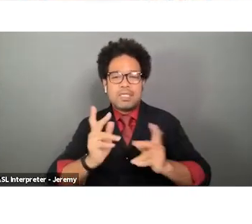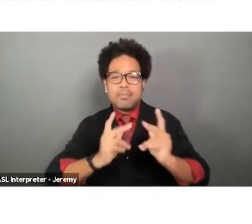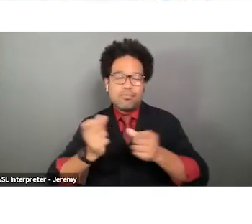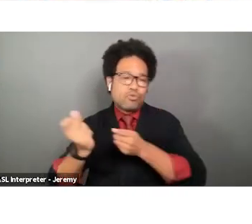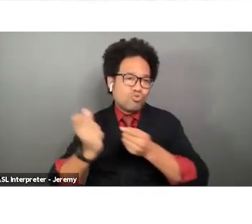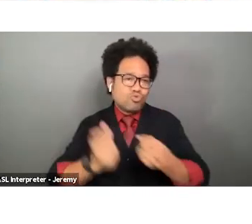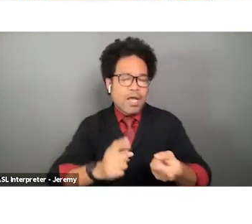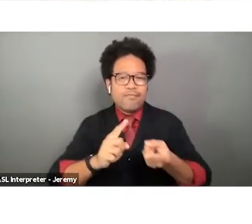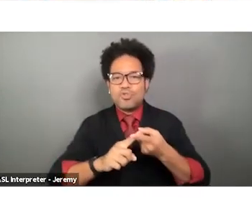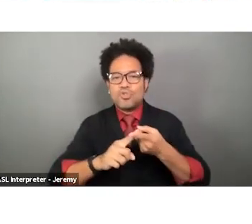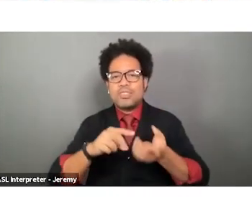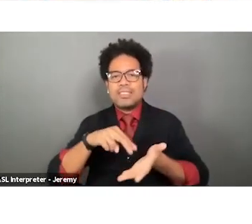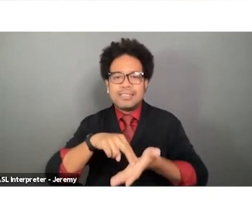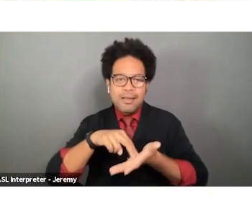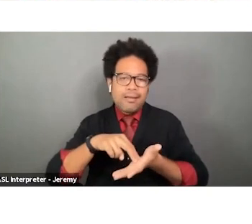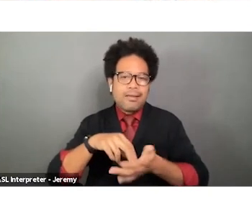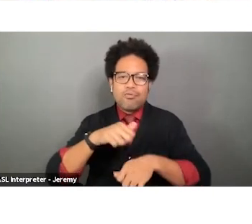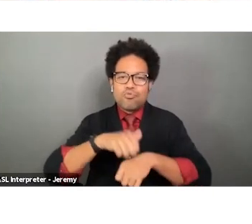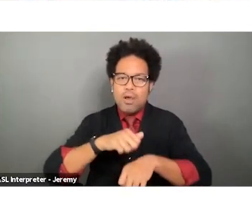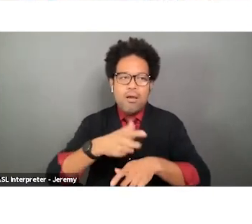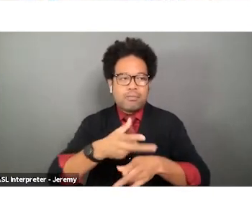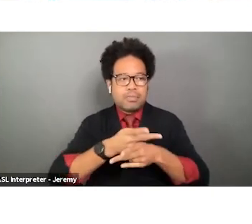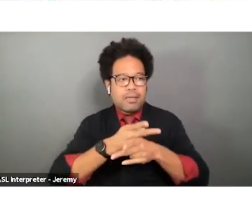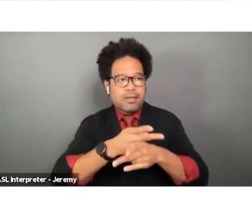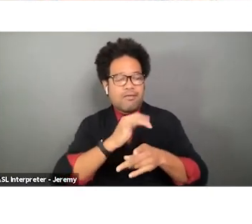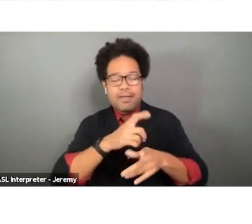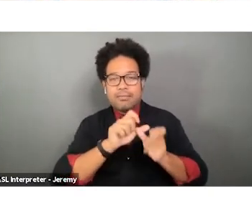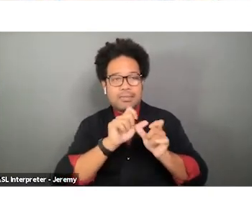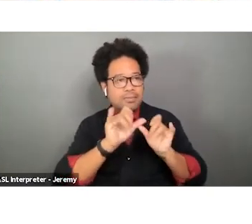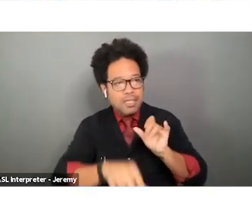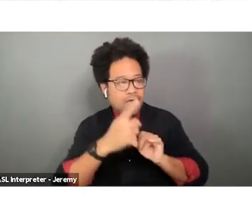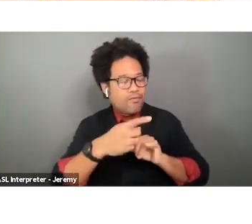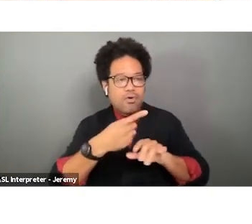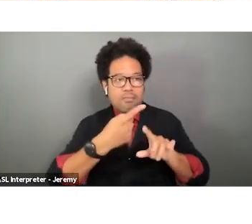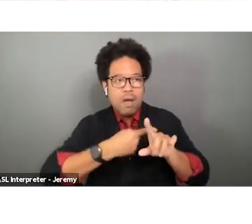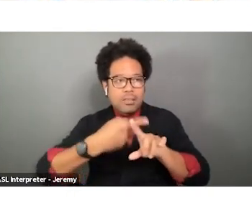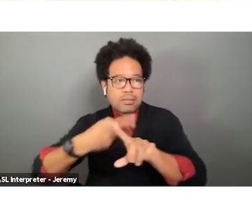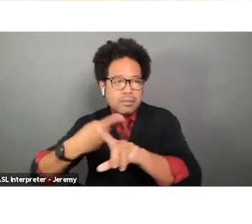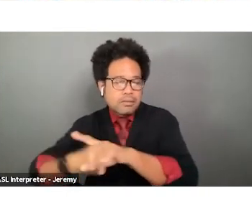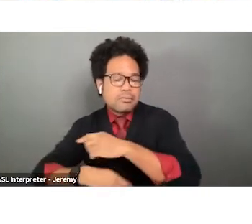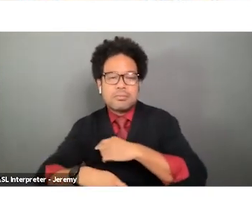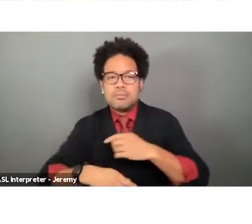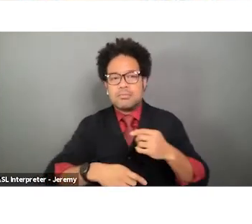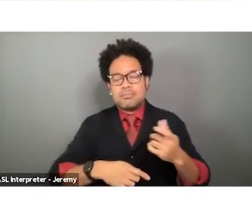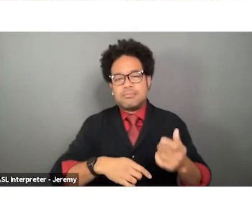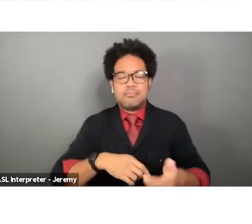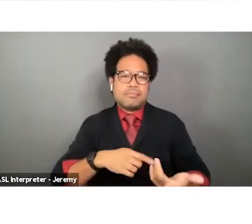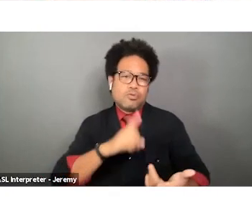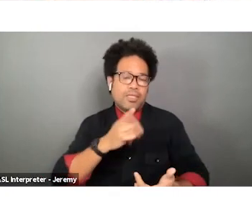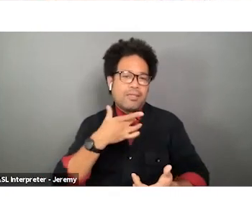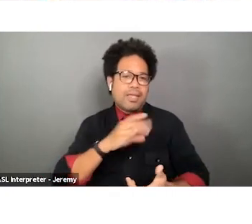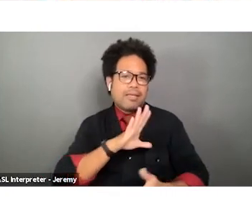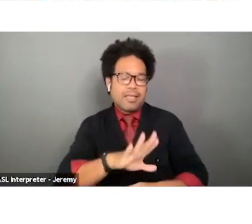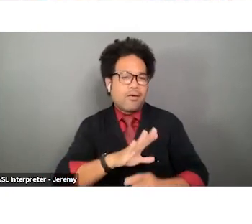to hold it down there, to stay there for months. That is a recruitment and retention model that I definitely admire. So